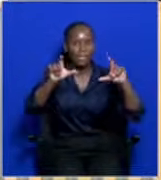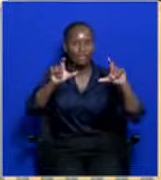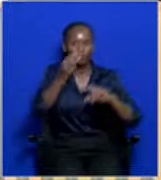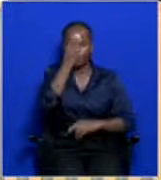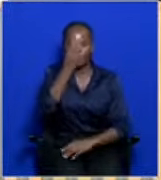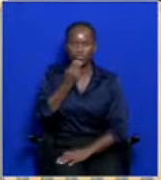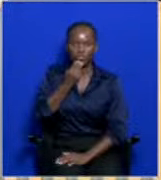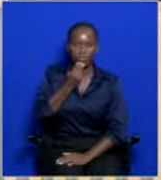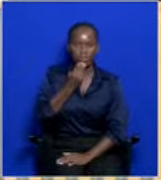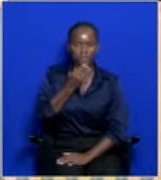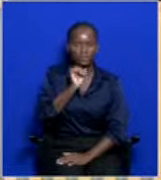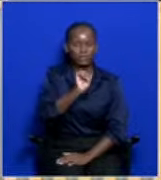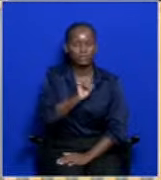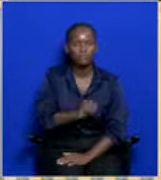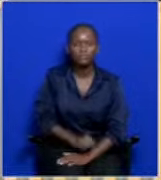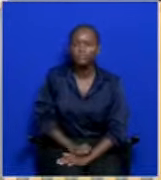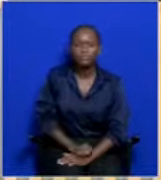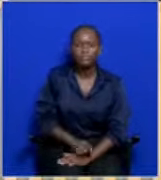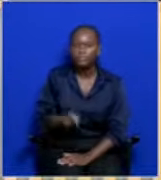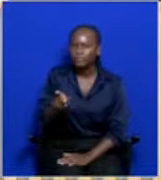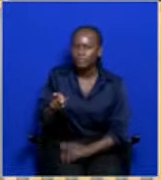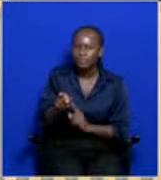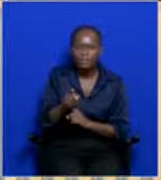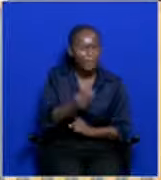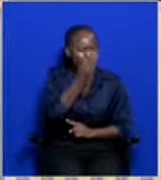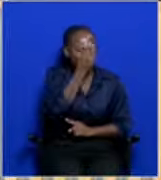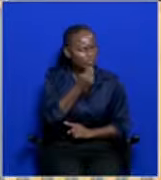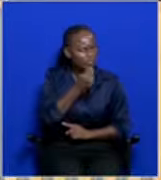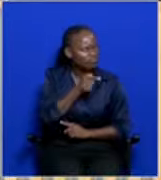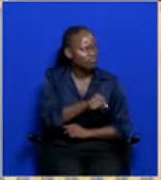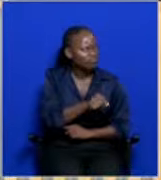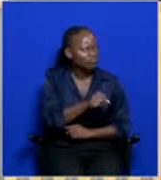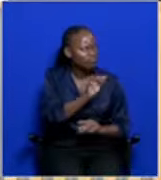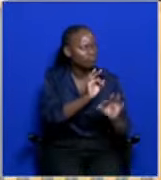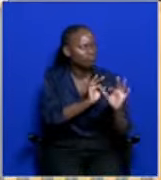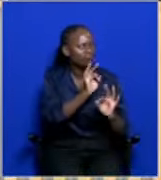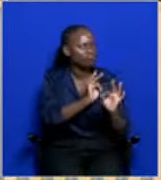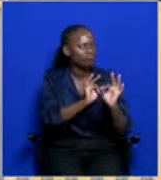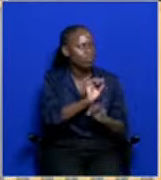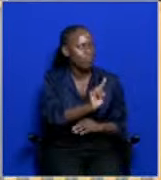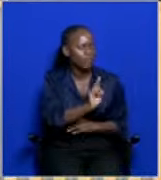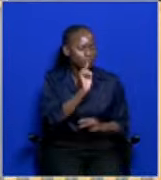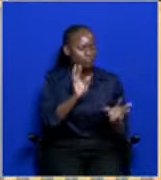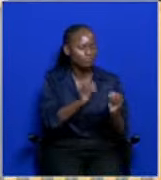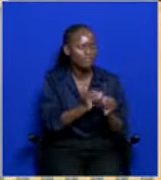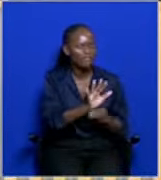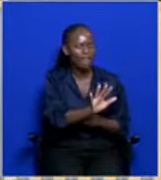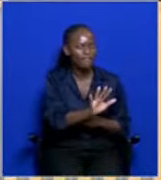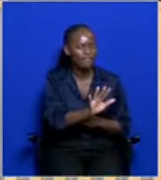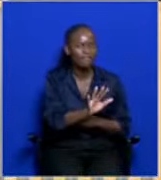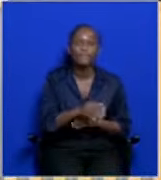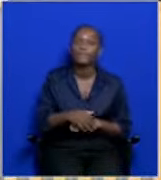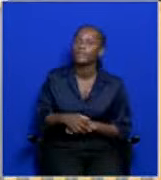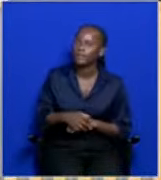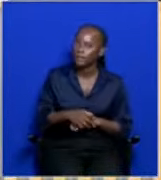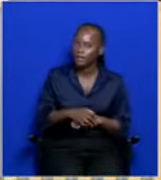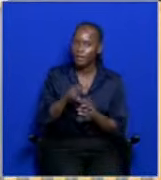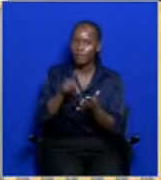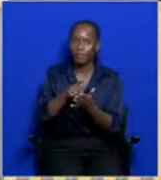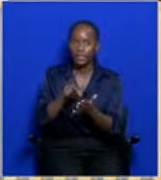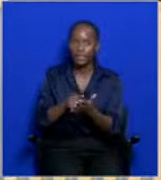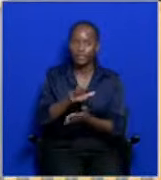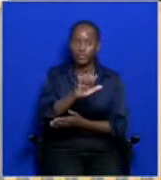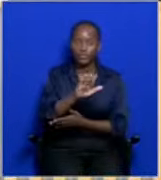What pictures are these? There are 5. In page 59 is the